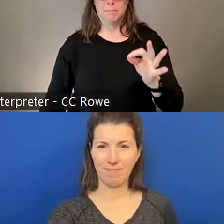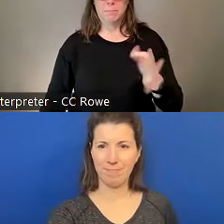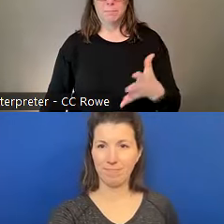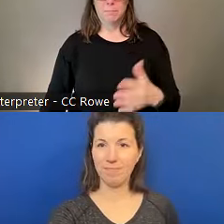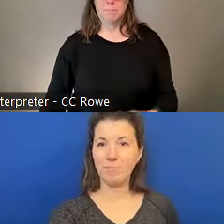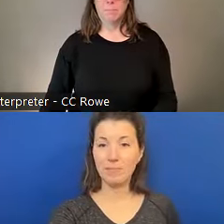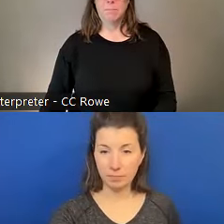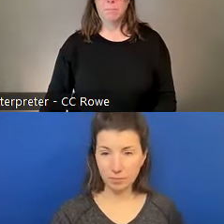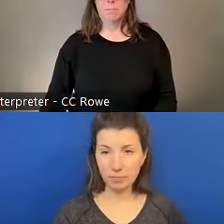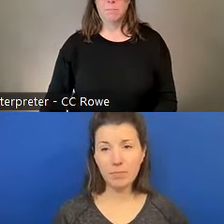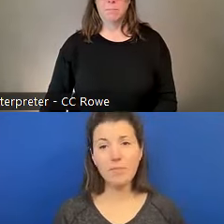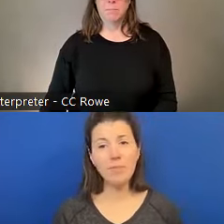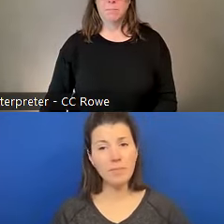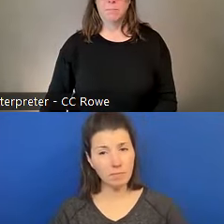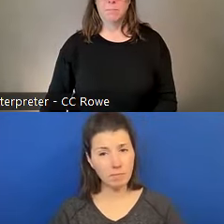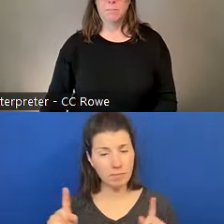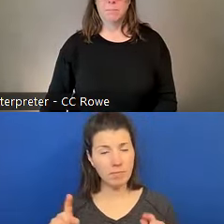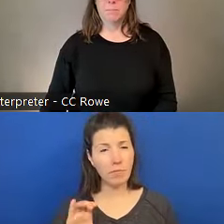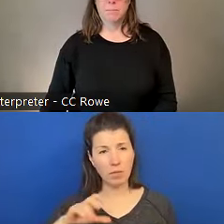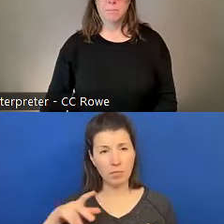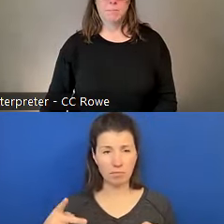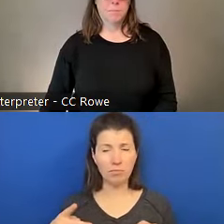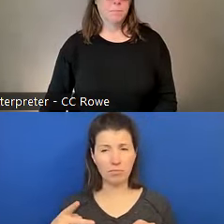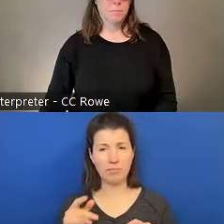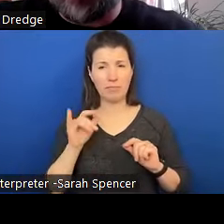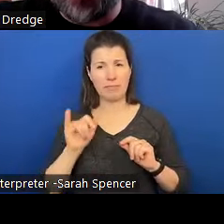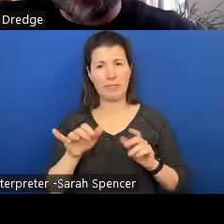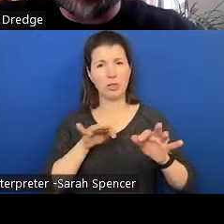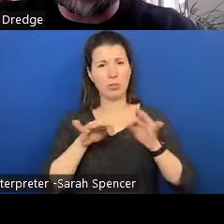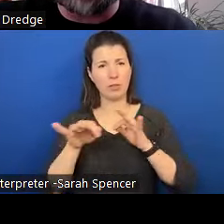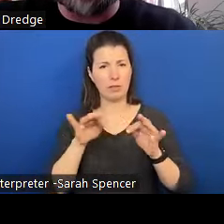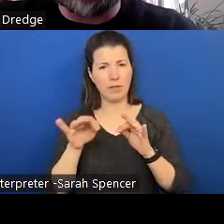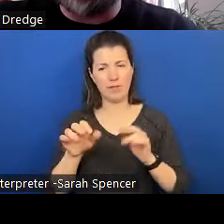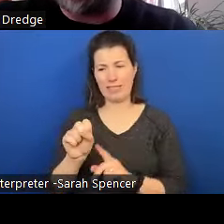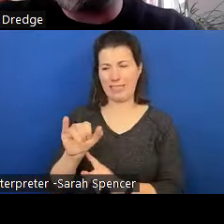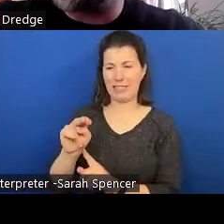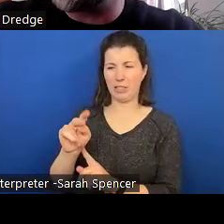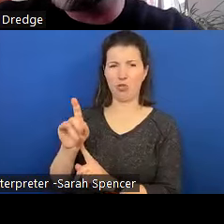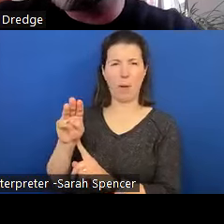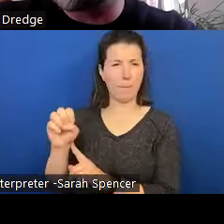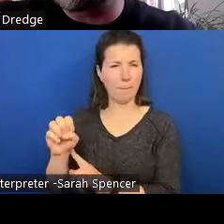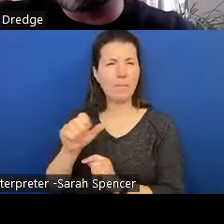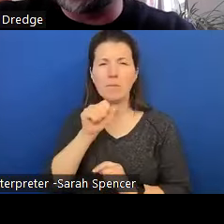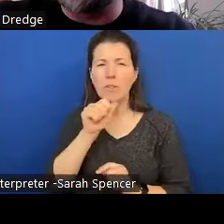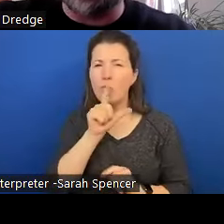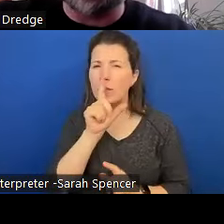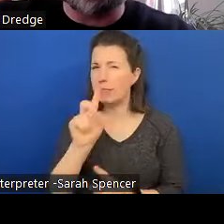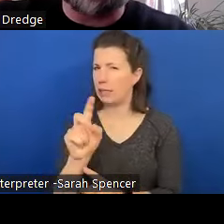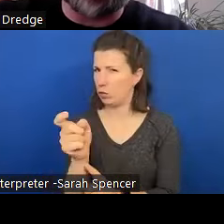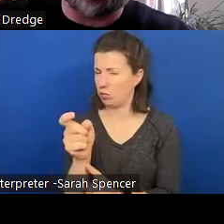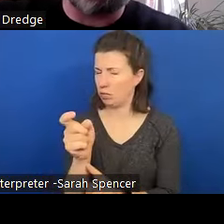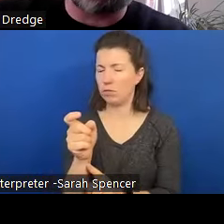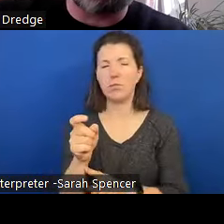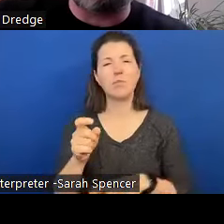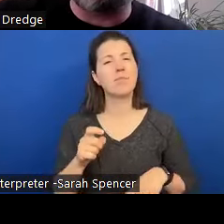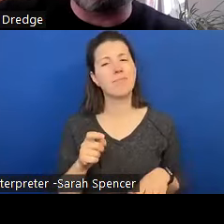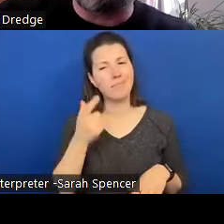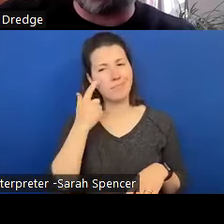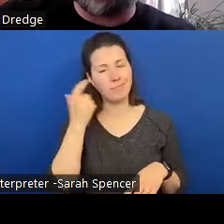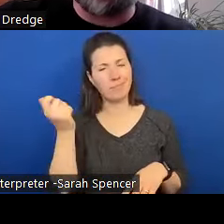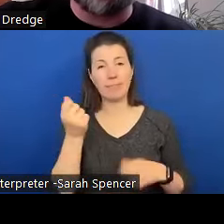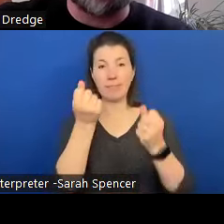But cerebral palsy really, I mean, it's a description of a syndrome. It's not really a diagnosis because many different things can